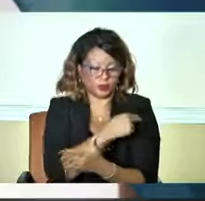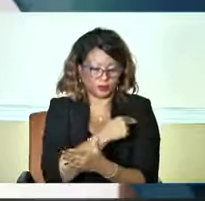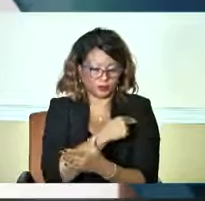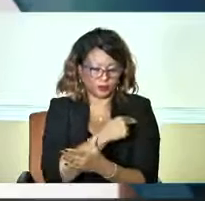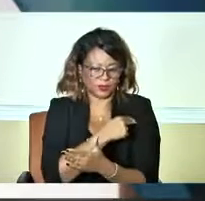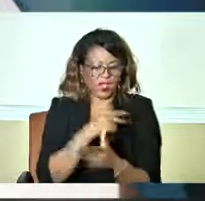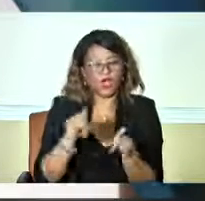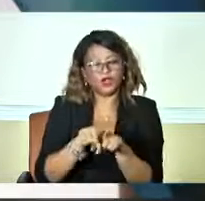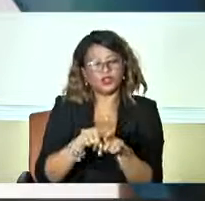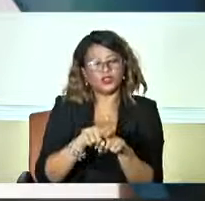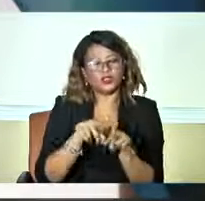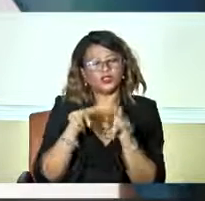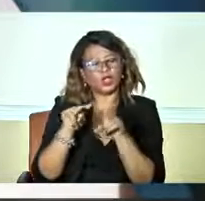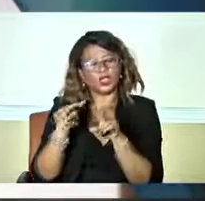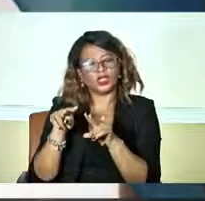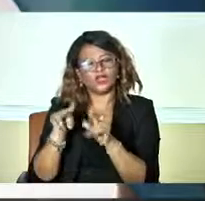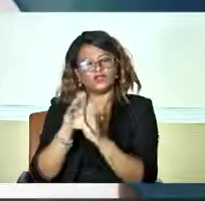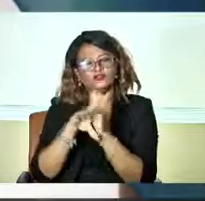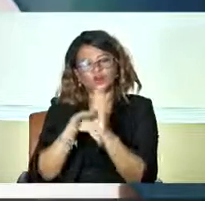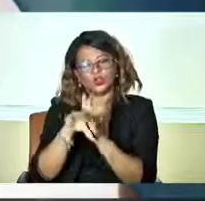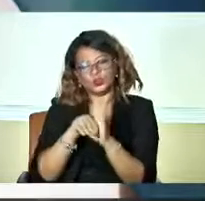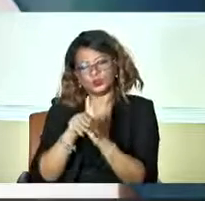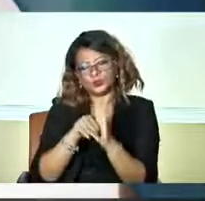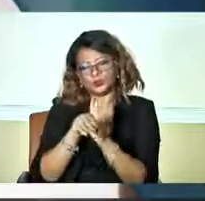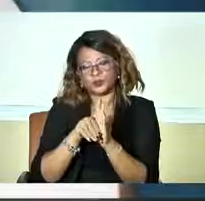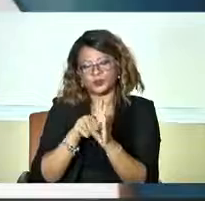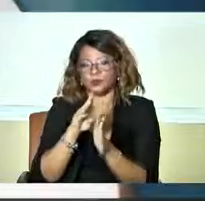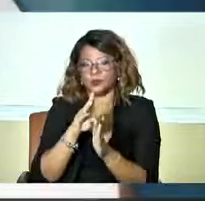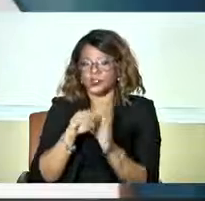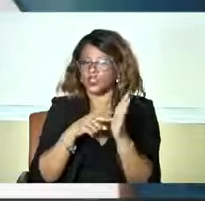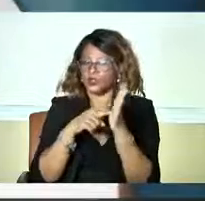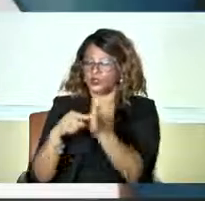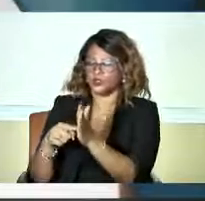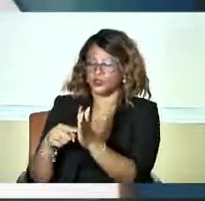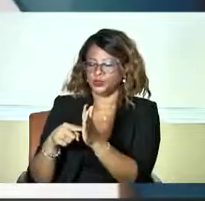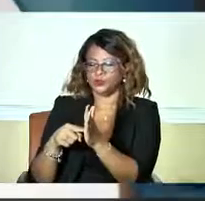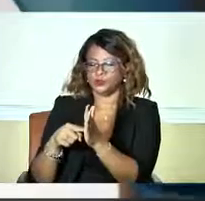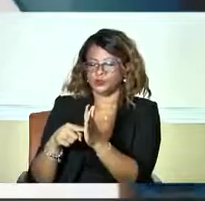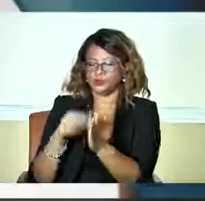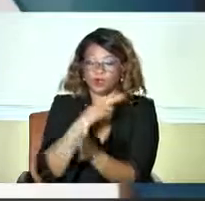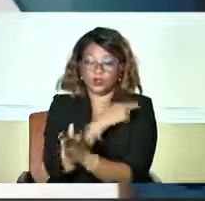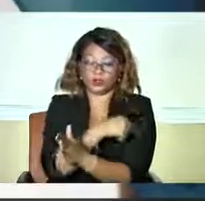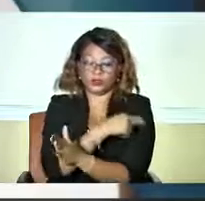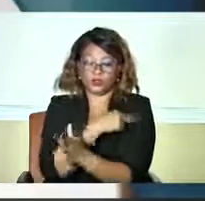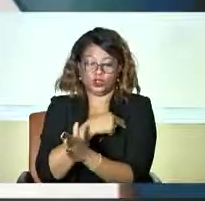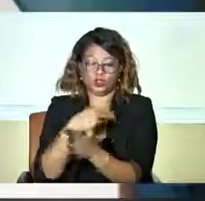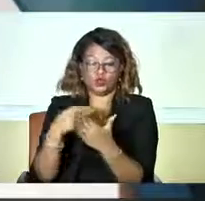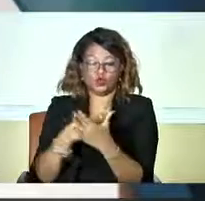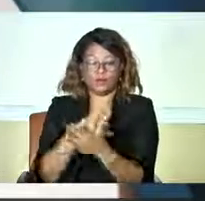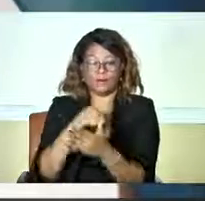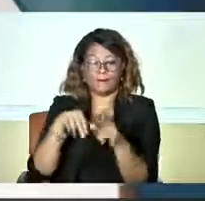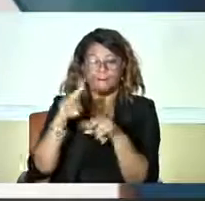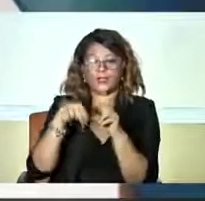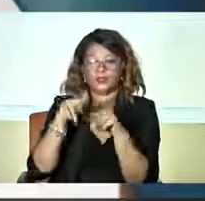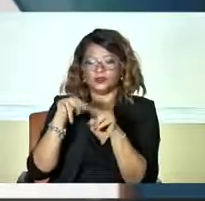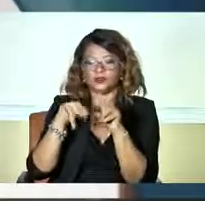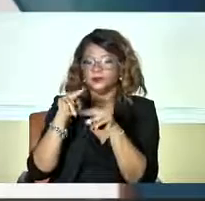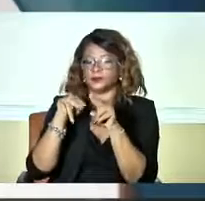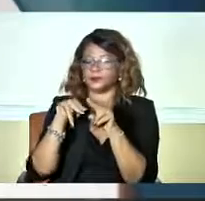I also want you to take a look at this video that shows us the hospital rebuild in detail.